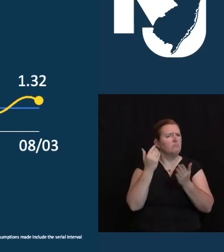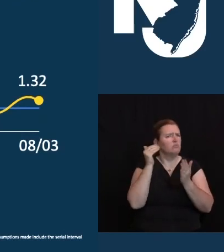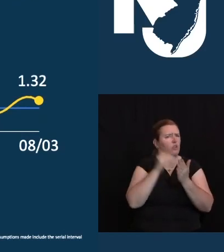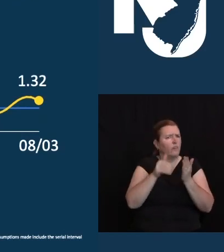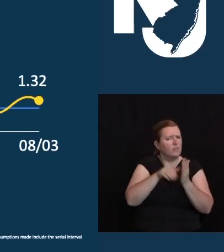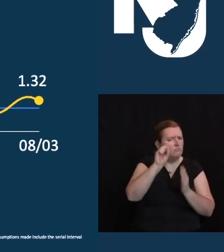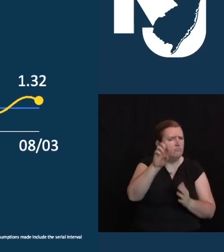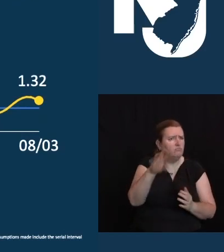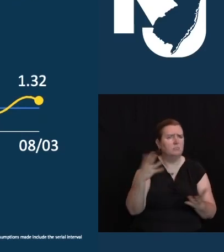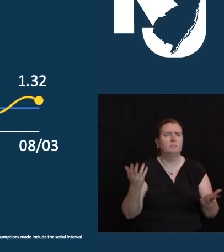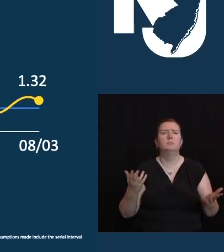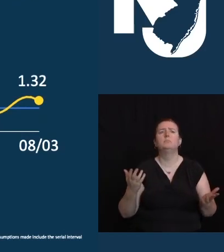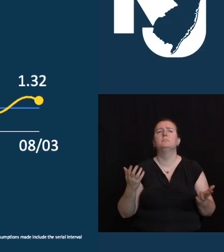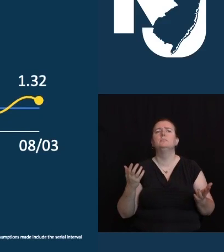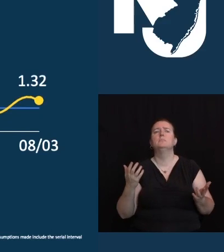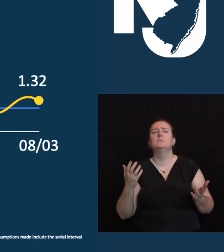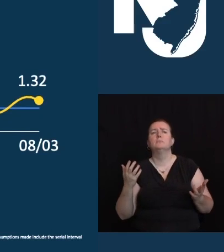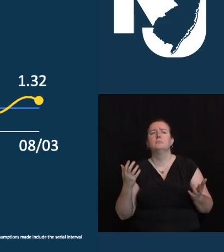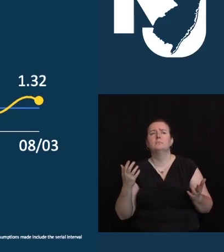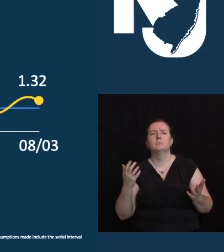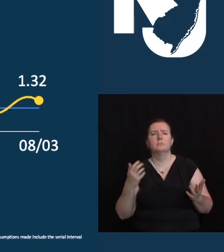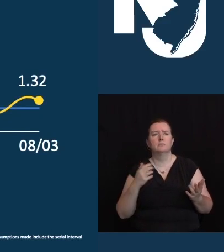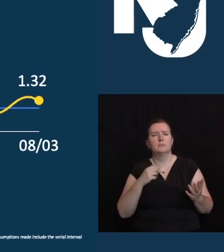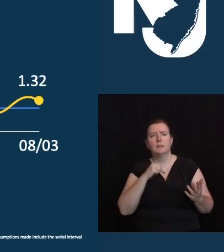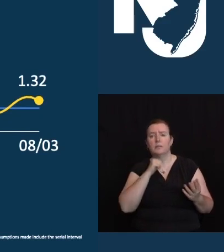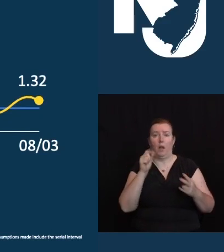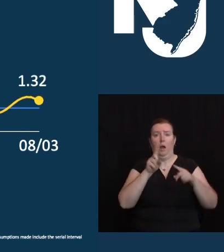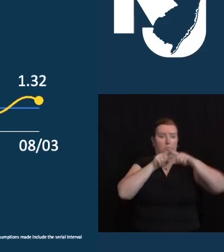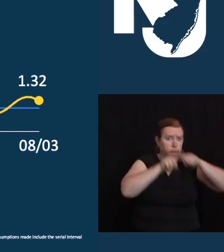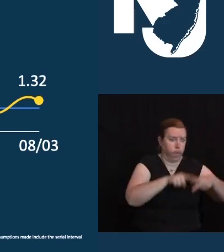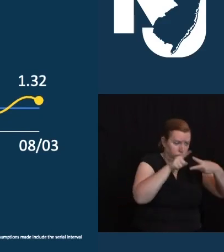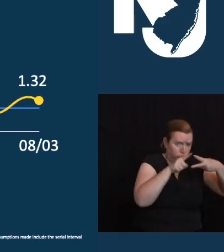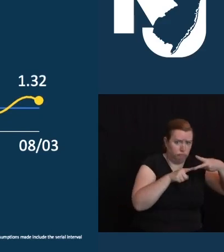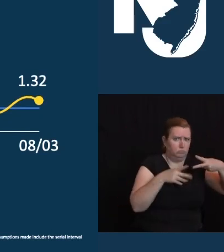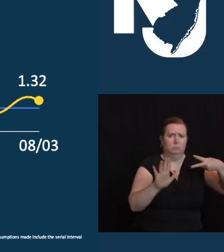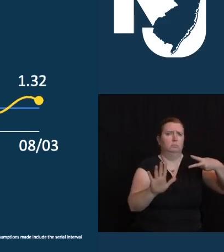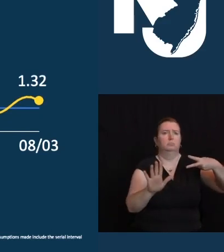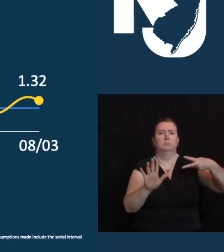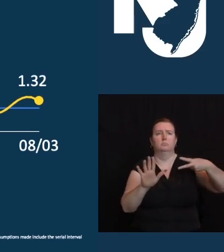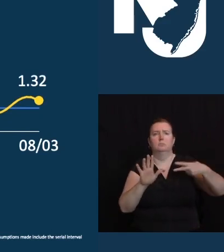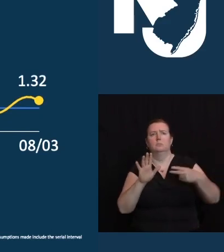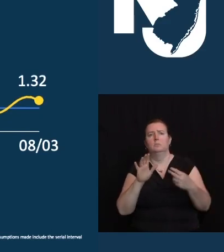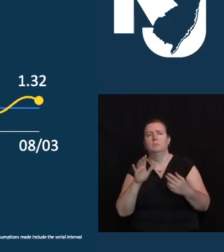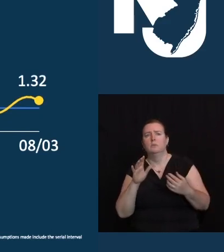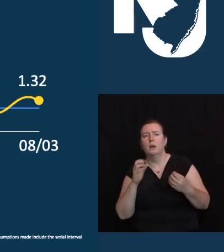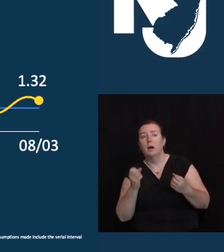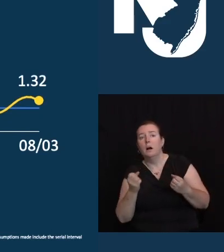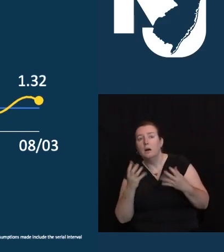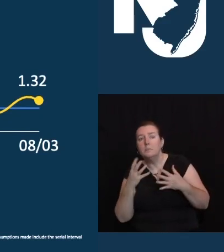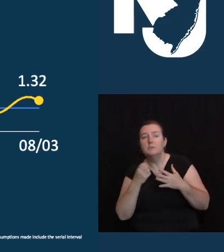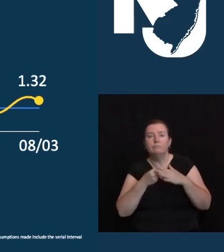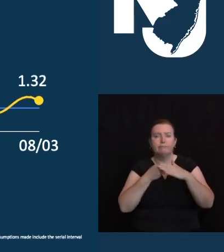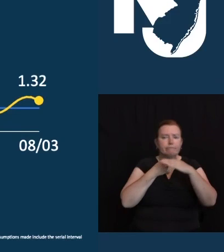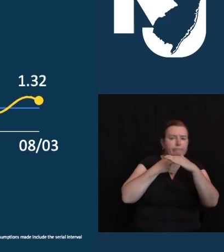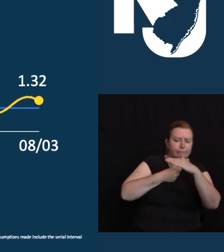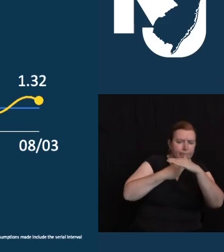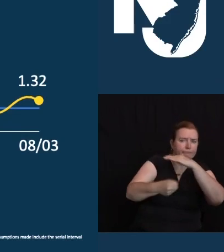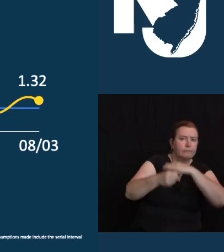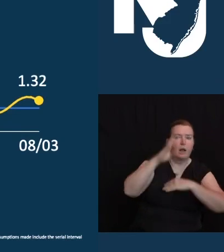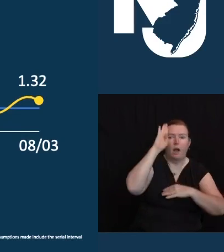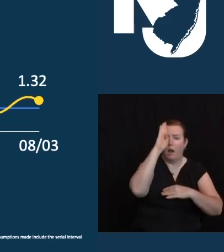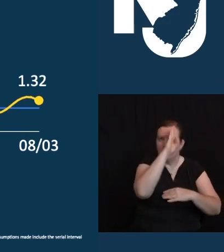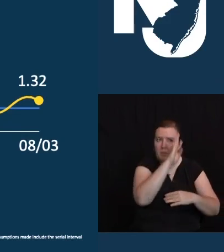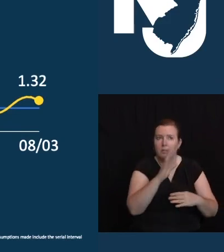this regularly, there's a basket of data that we look at, right? New hospitalizations would be high on that list, among other things. We look at these